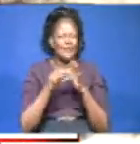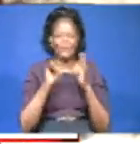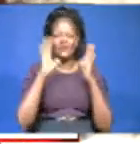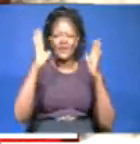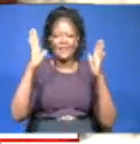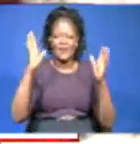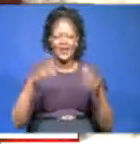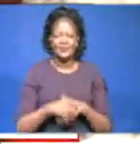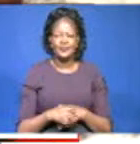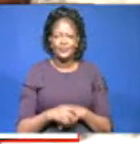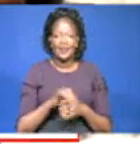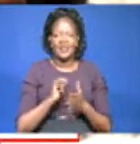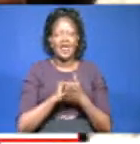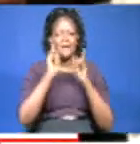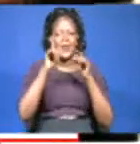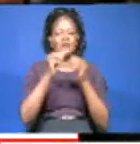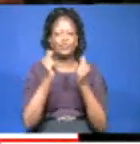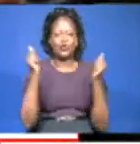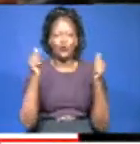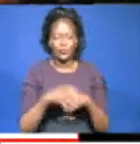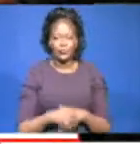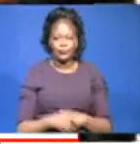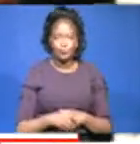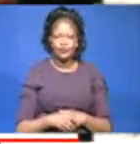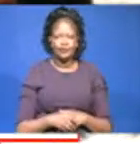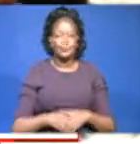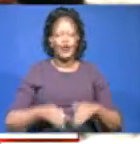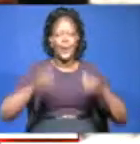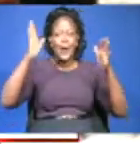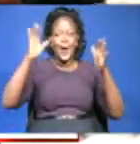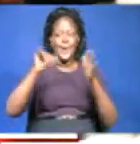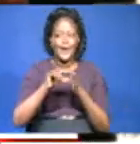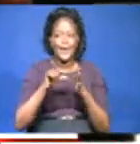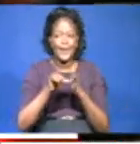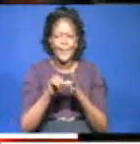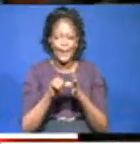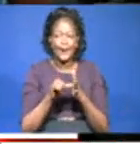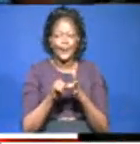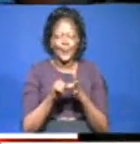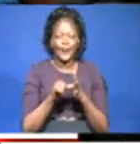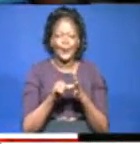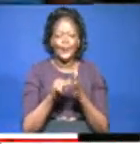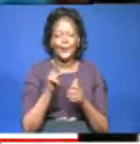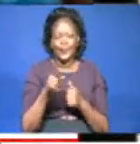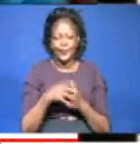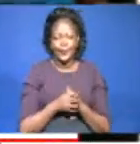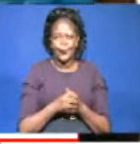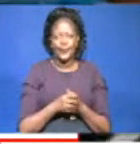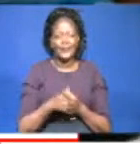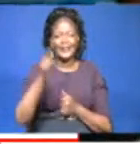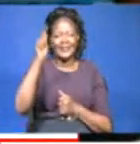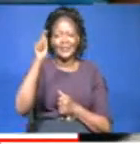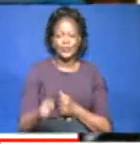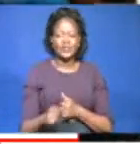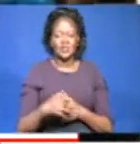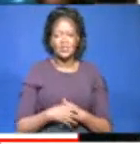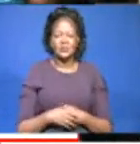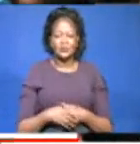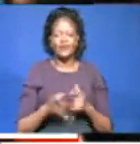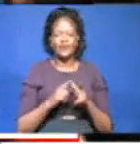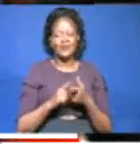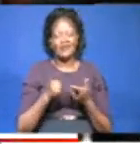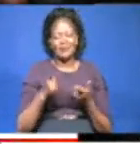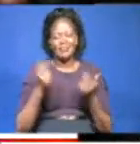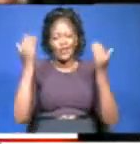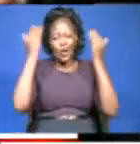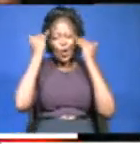in the room that needs to be solved. The biggest problem and impediment to the Chembe Kibabamuche is the judiciary, and especially the court in